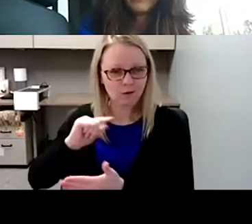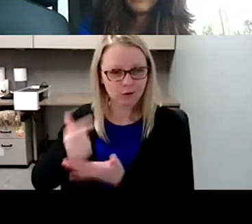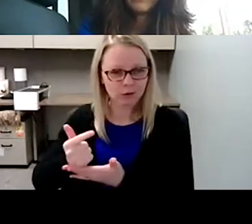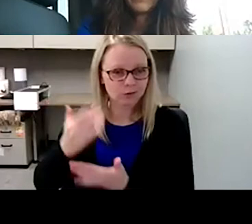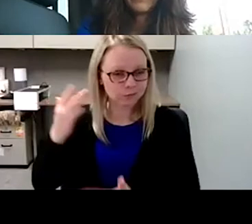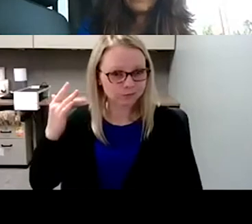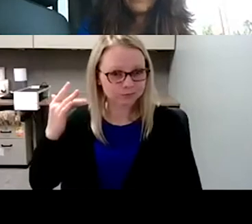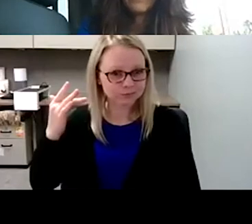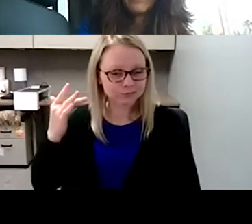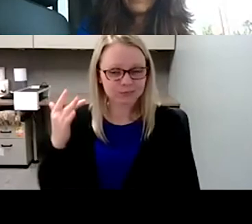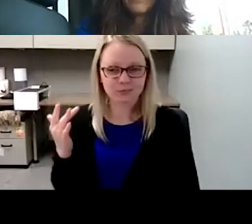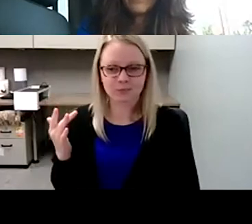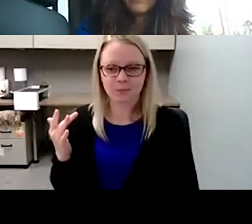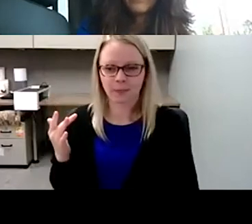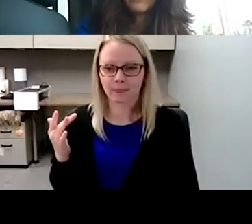I decided to do that,